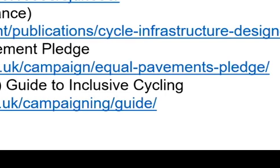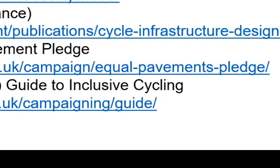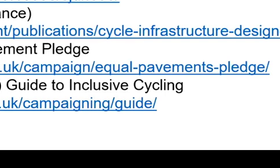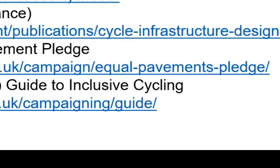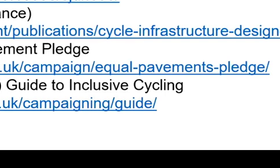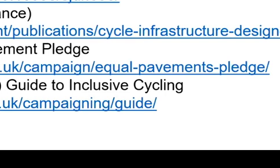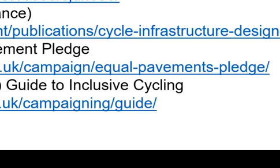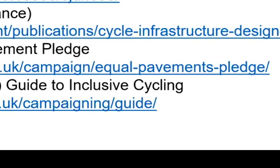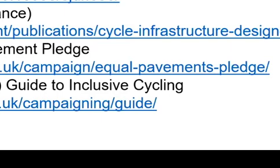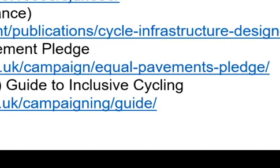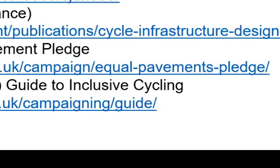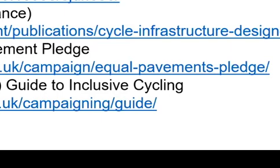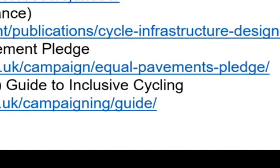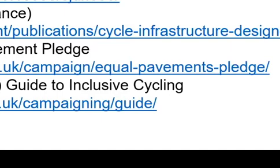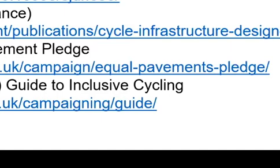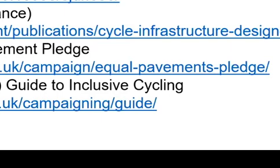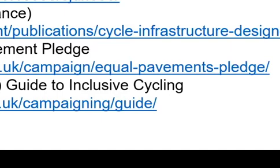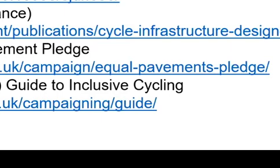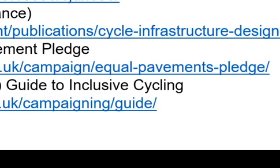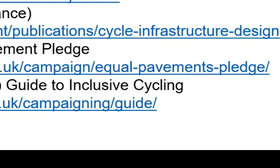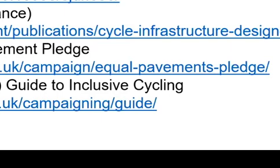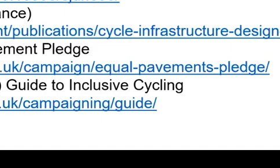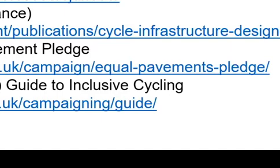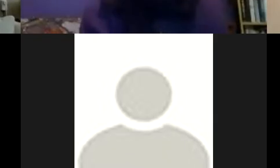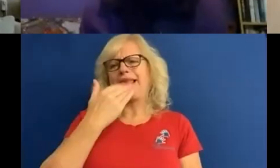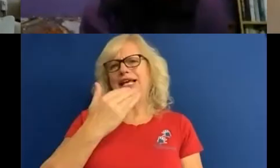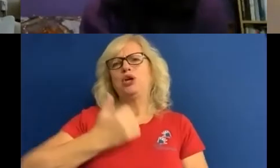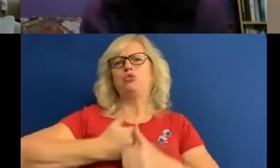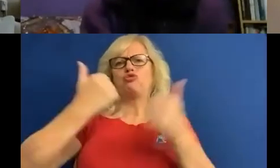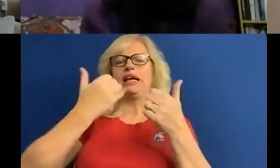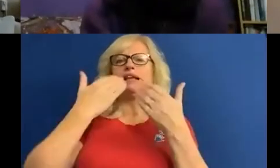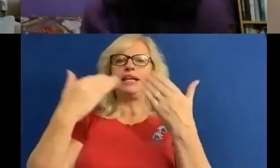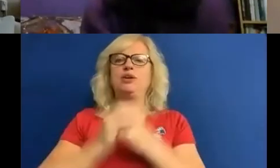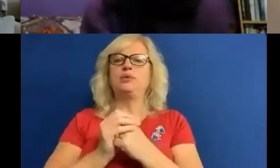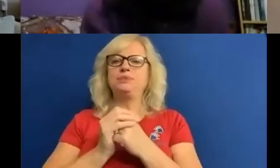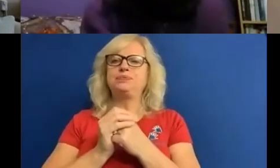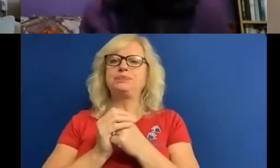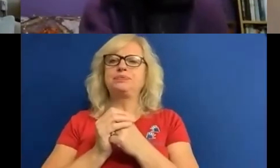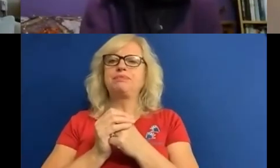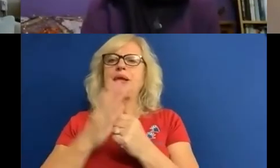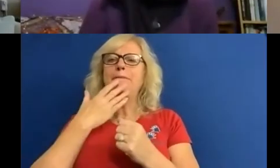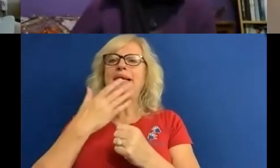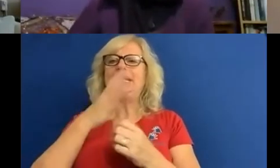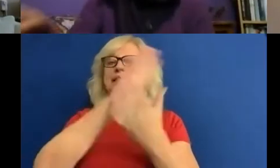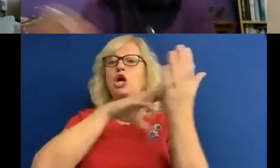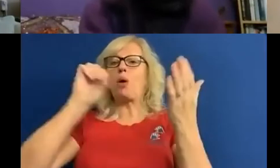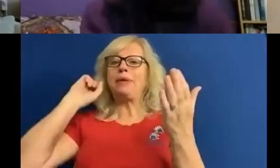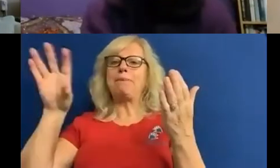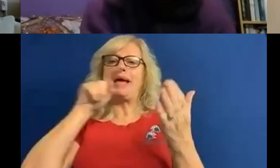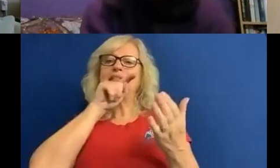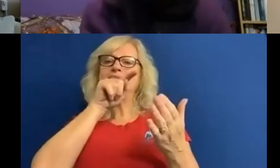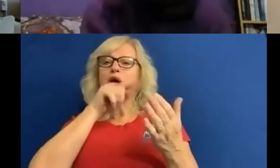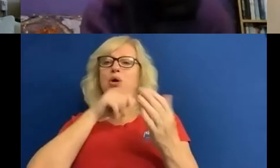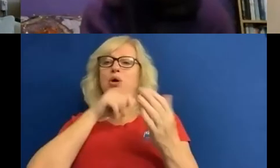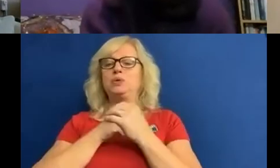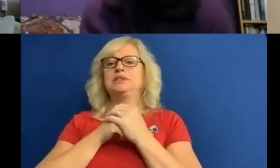any of those. Thank you. Thank you. That'd be great. Please do copy and paste them into the data